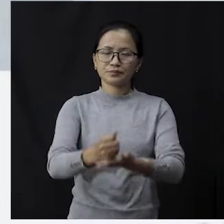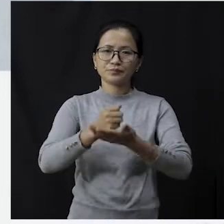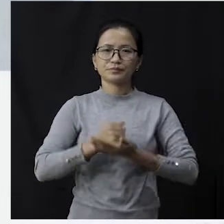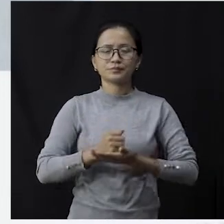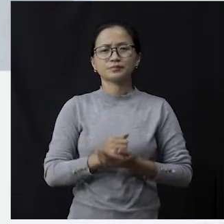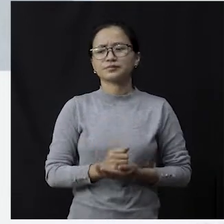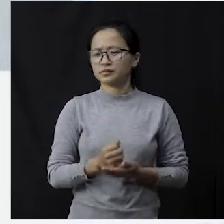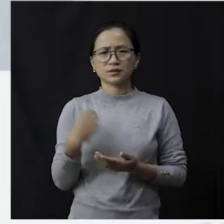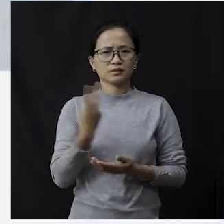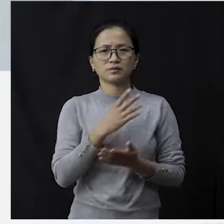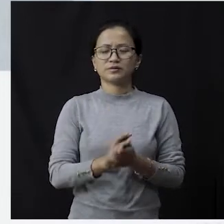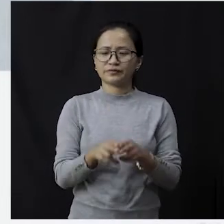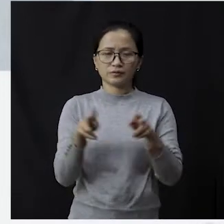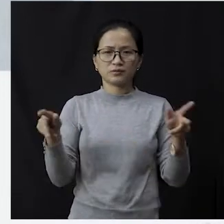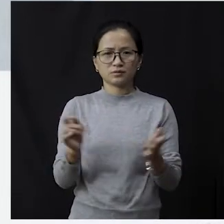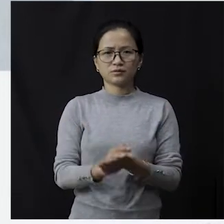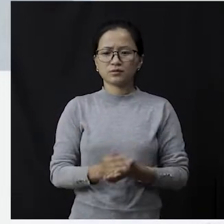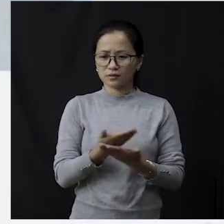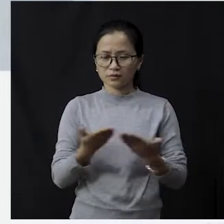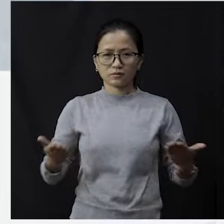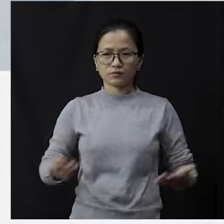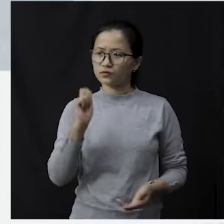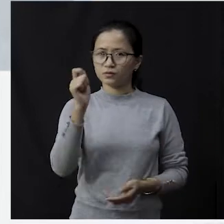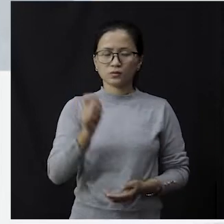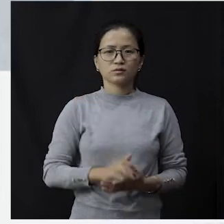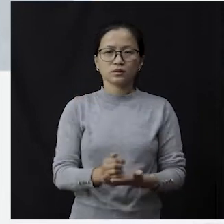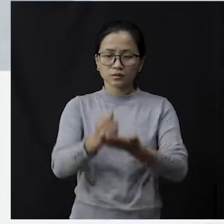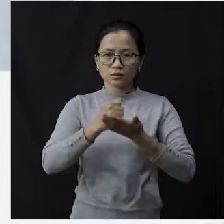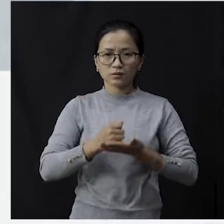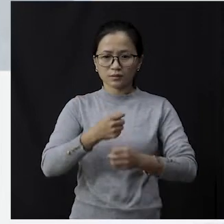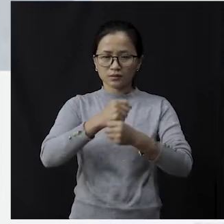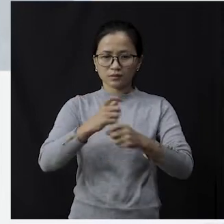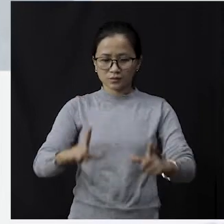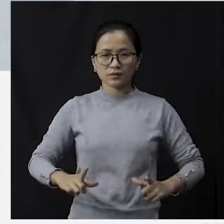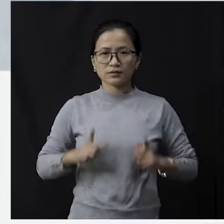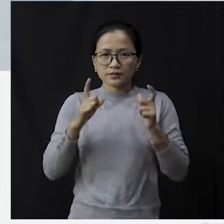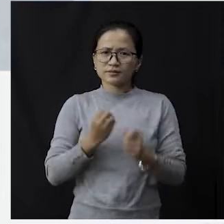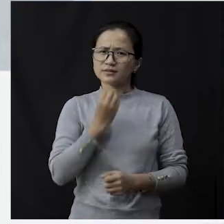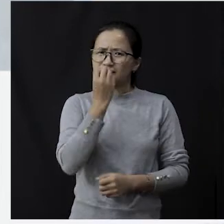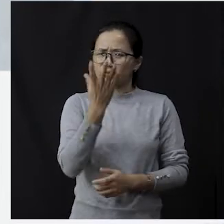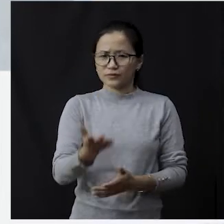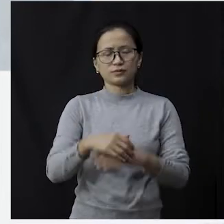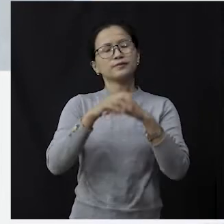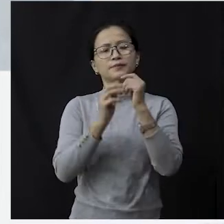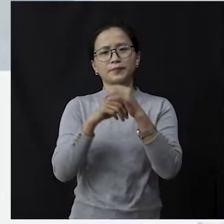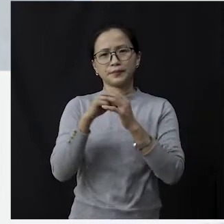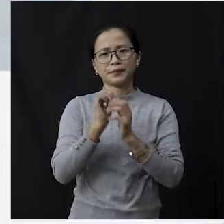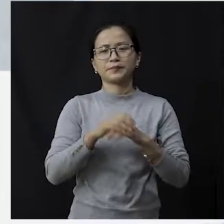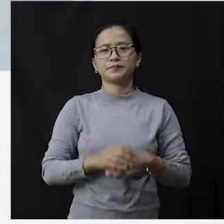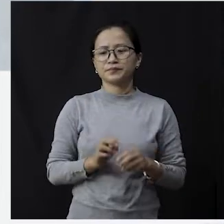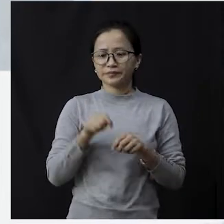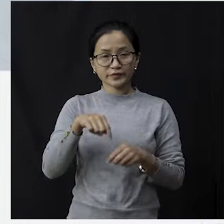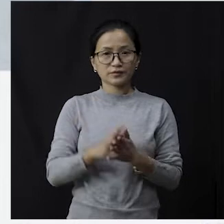help us to do different kinds of works, and they help us to makes our life easy and very comfortable. And